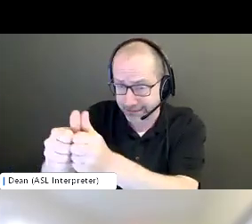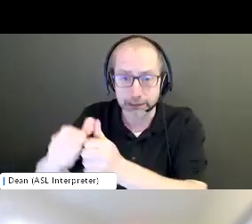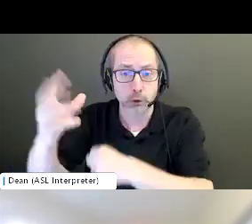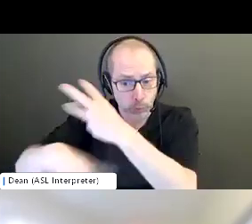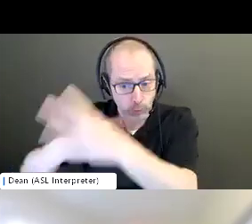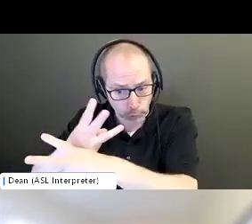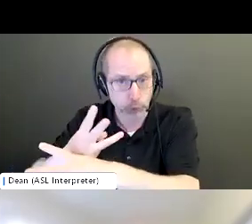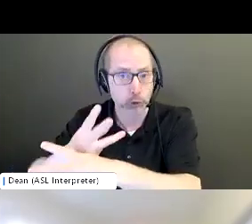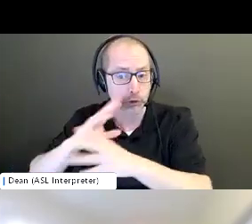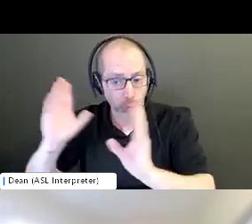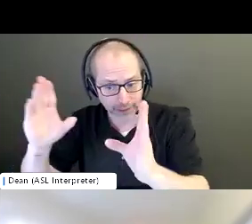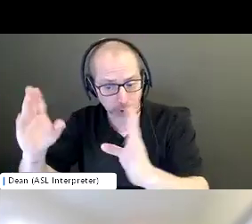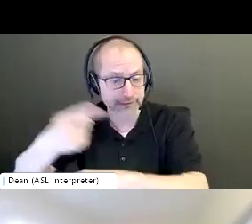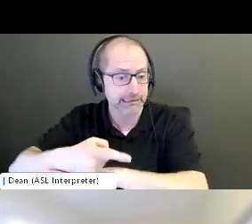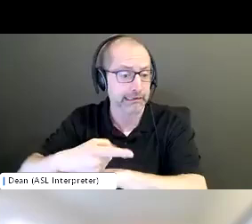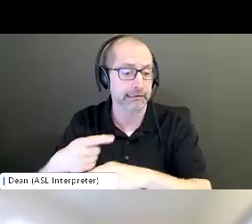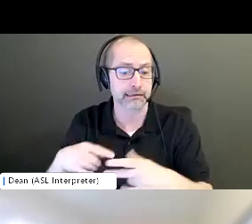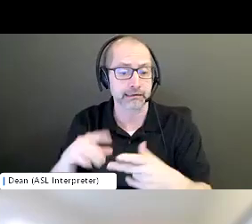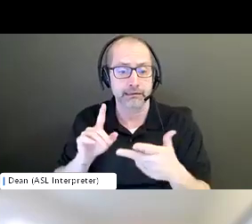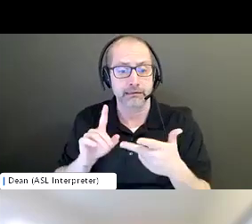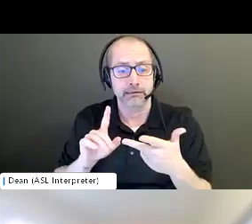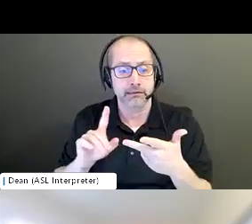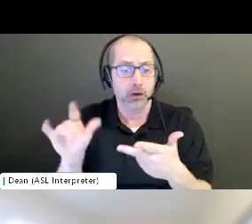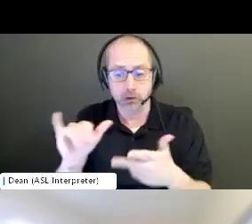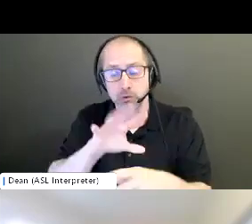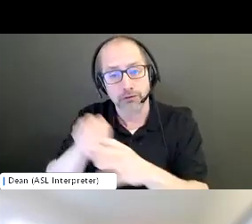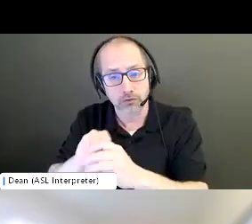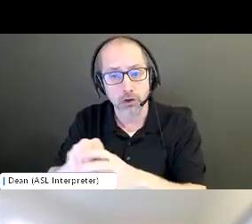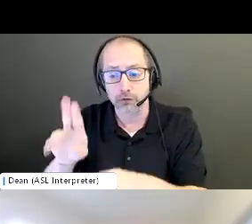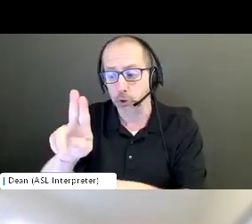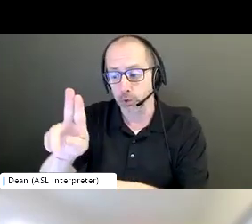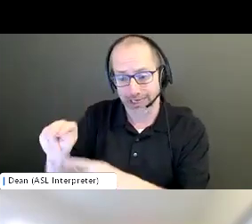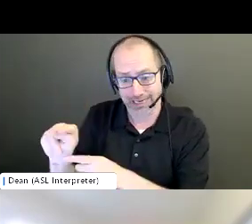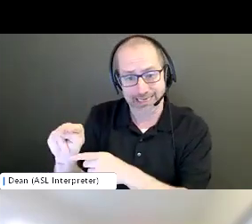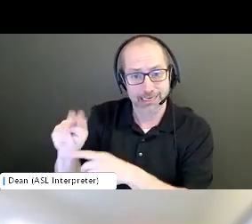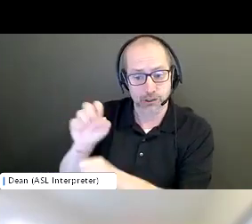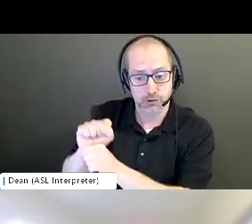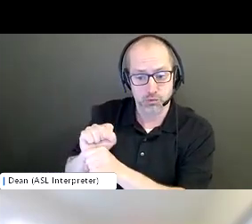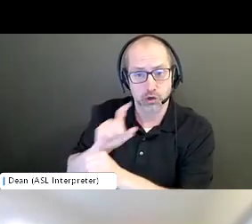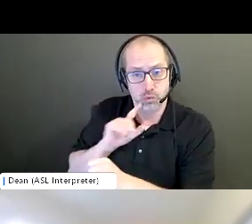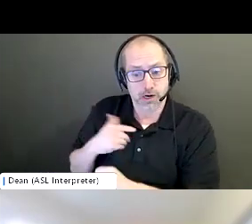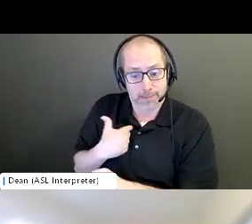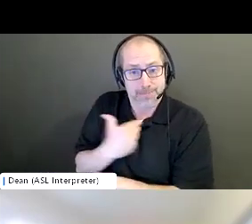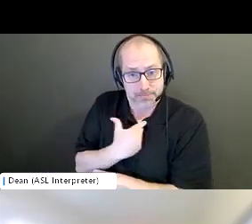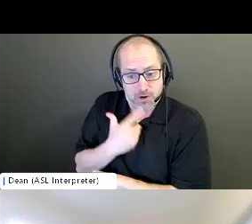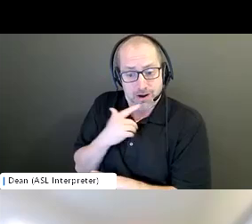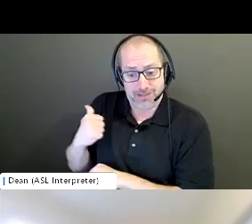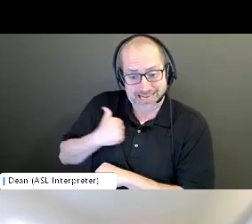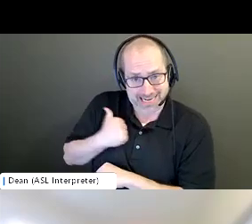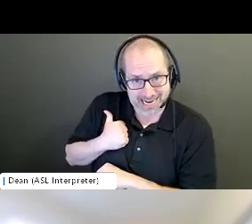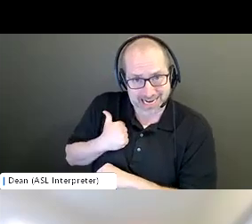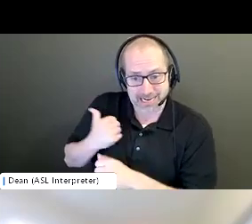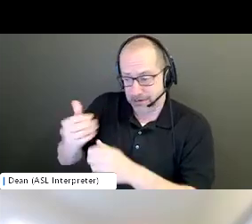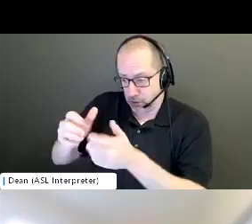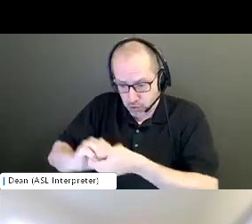Us program. And we're also involved in the United Nations work, where we're a founding member of the Canadian Coalition Against